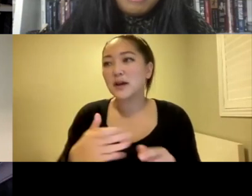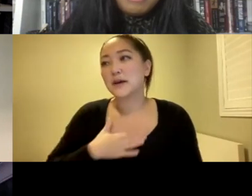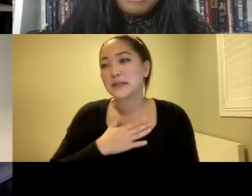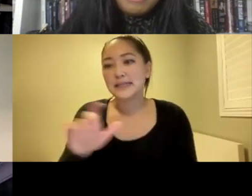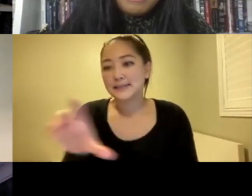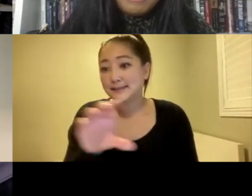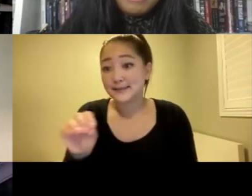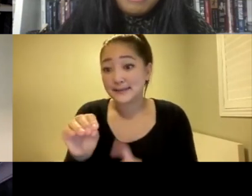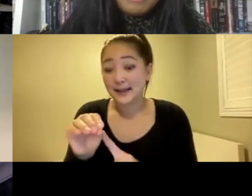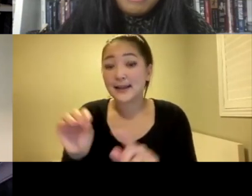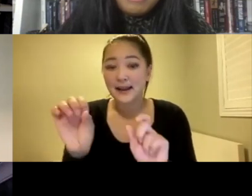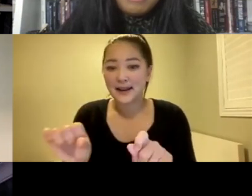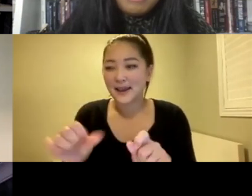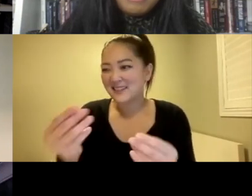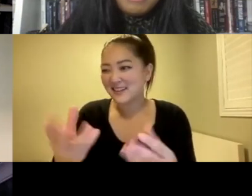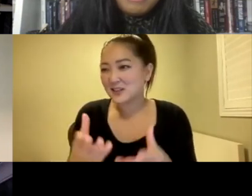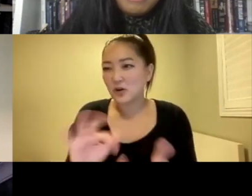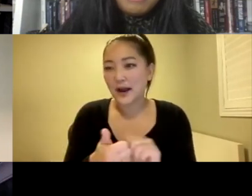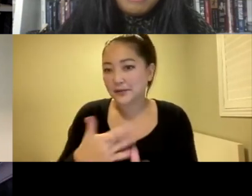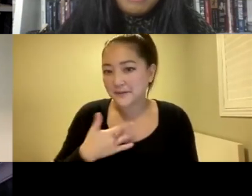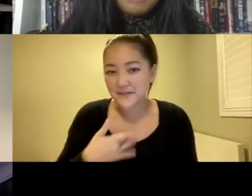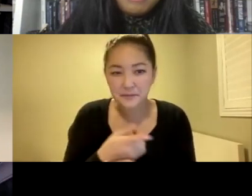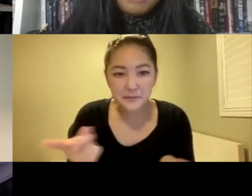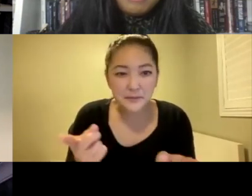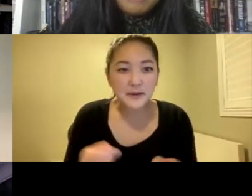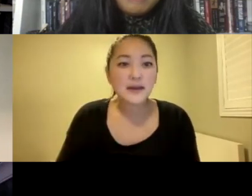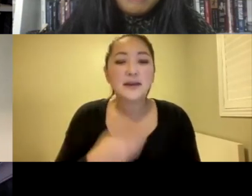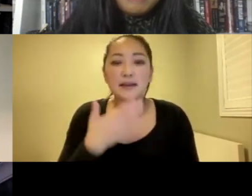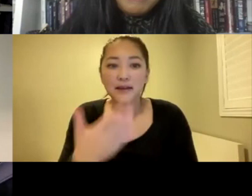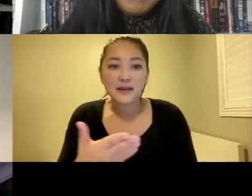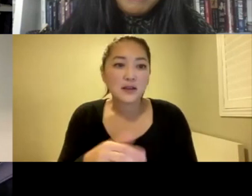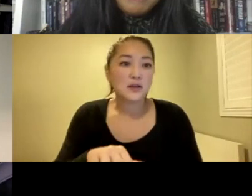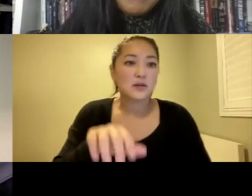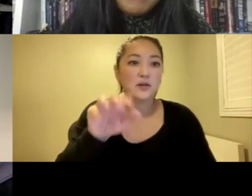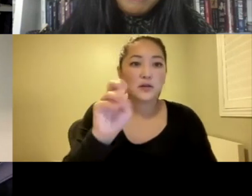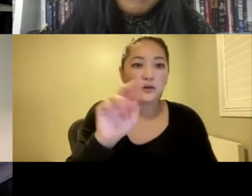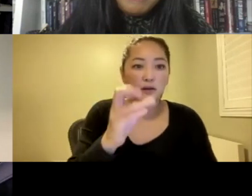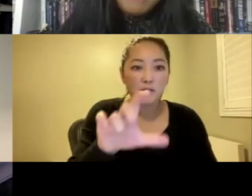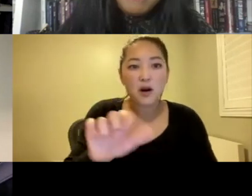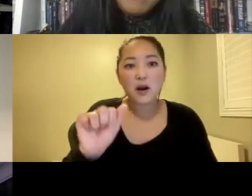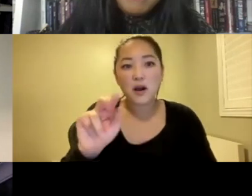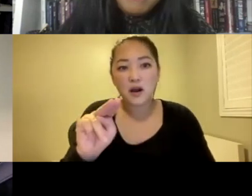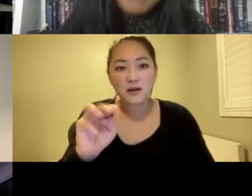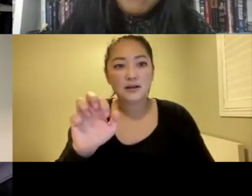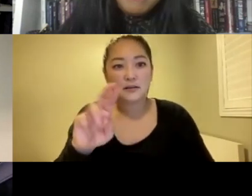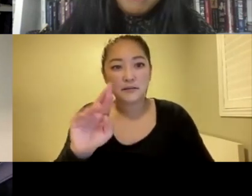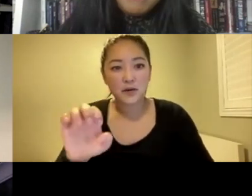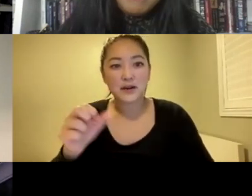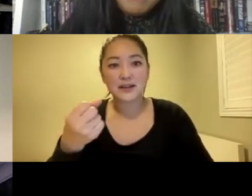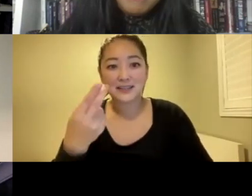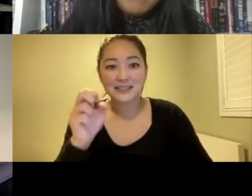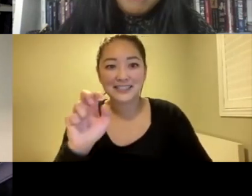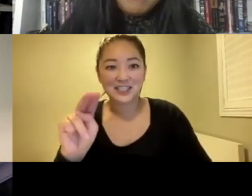us know your thoughts. Again, thank you to Maral, Anne-Marie Fleming, Shabnam, Ananya, and Fiona for today's conversation.